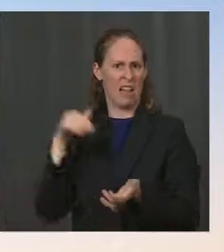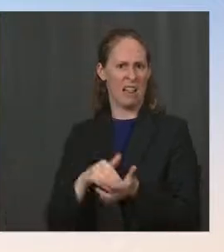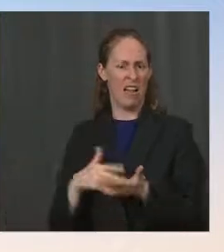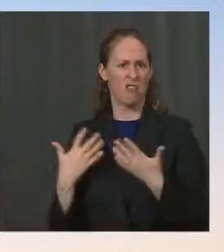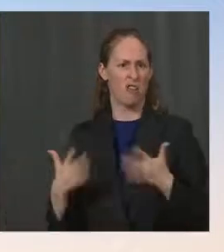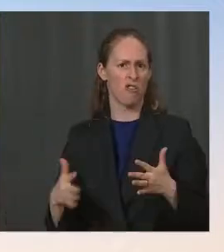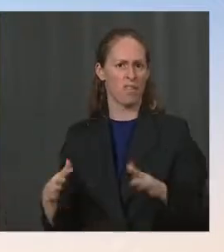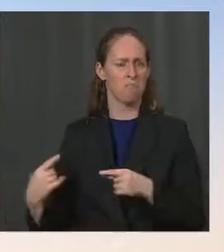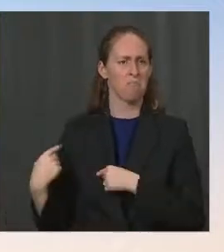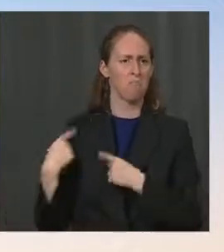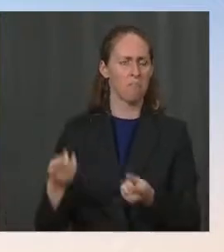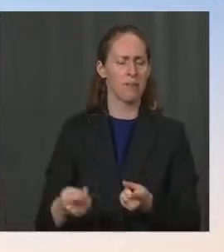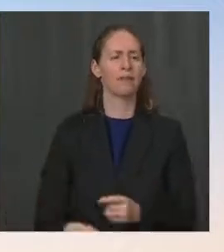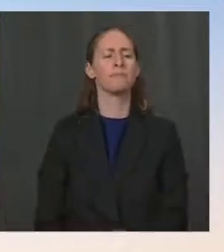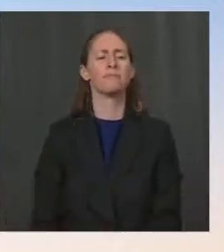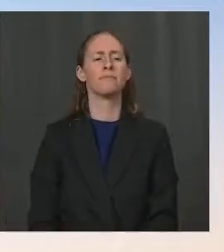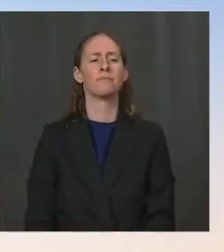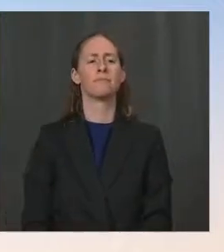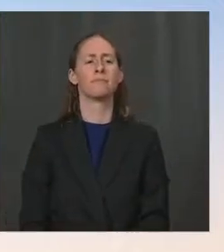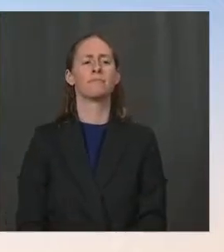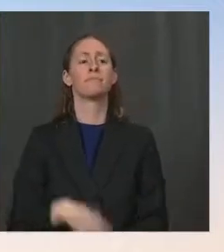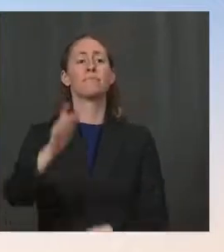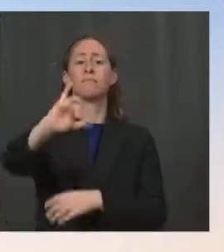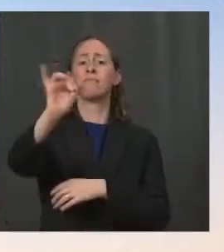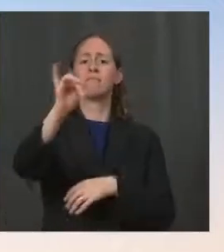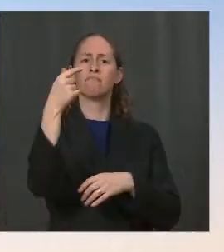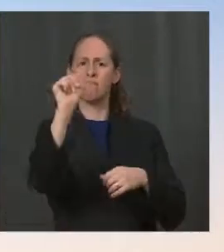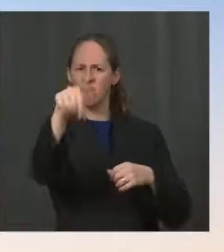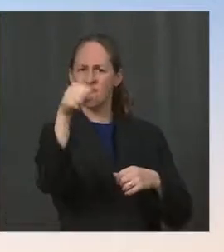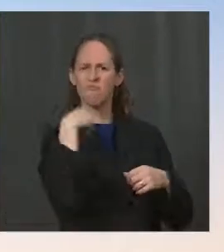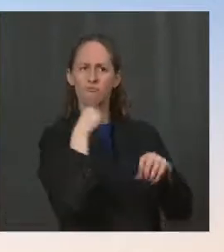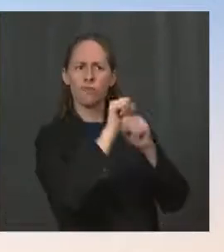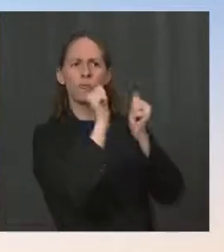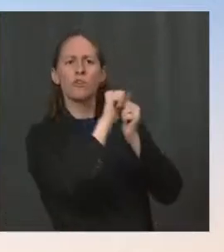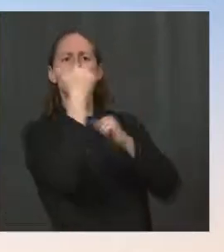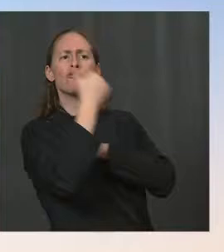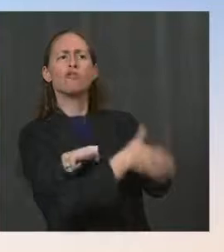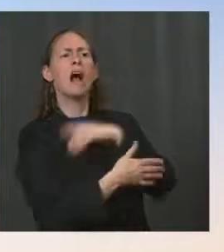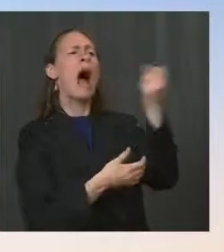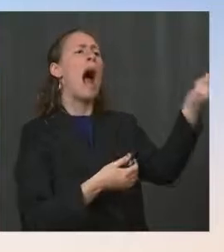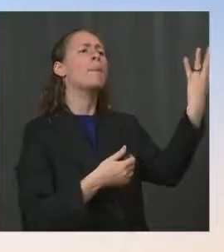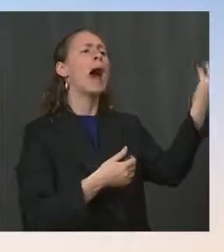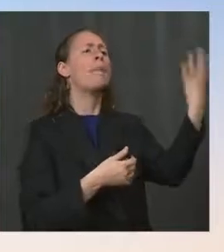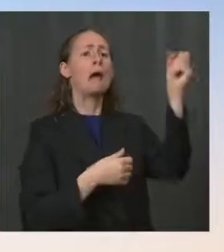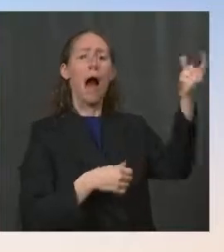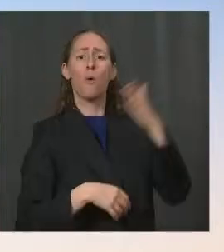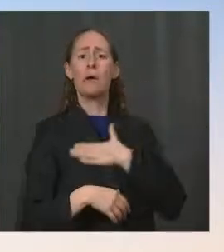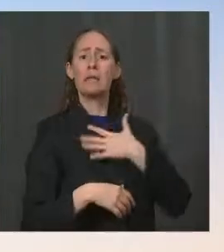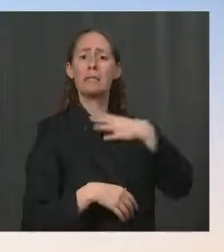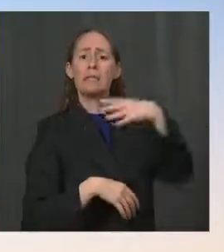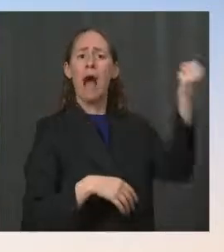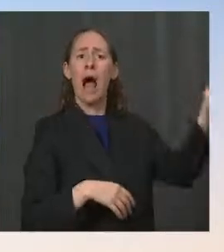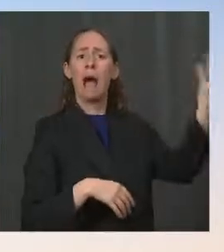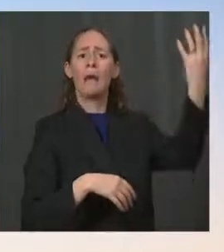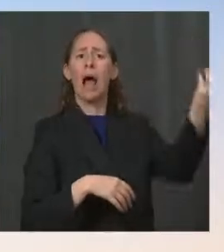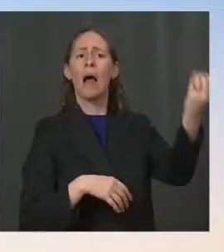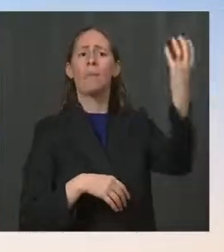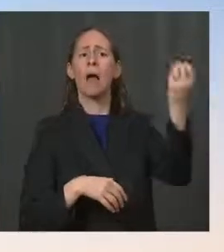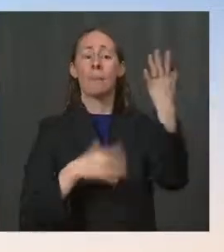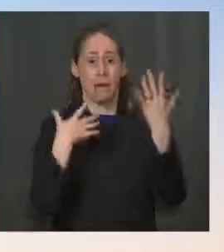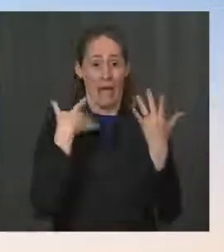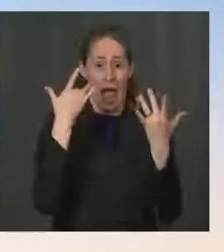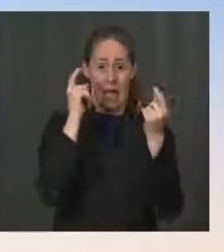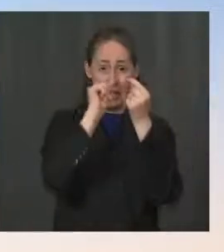also working with third countries on what their capacities are. I can't give you an exact breakdown now. It's a very important question, but that's exactly what